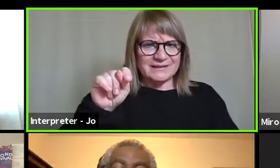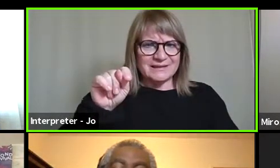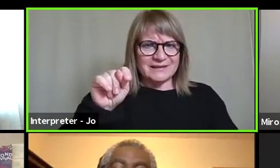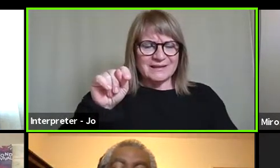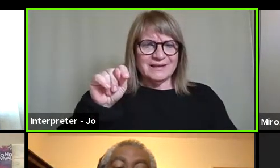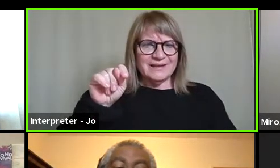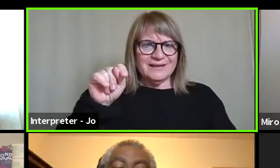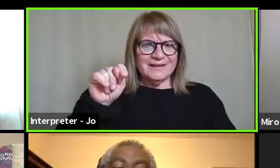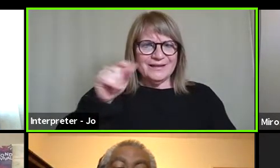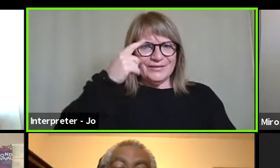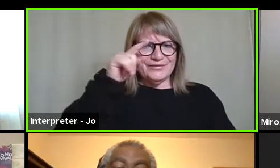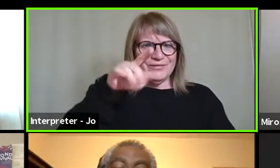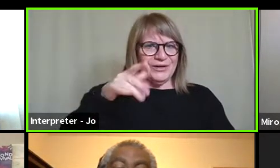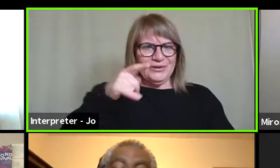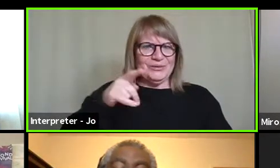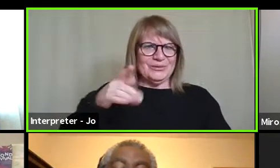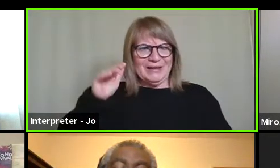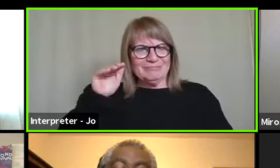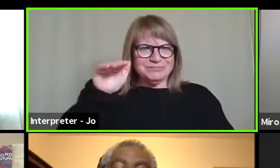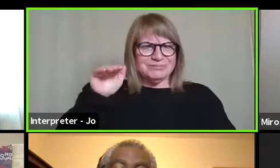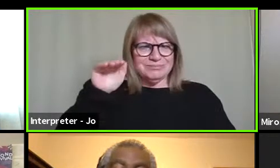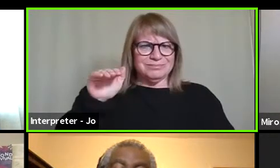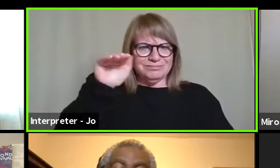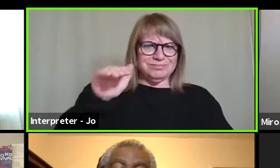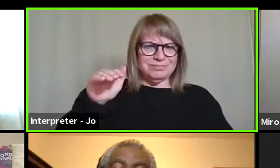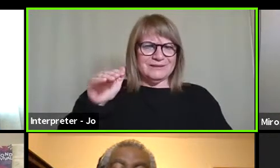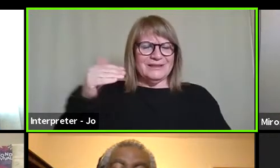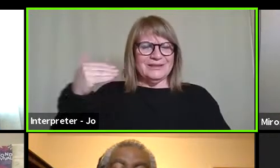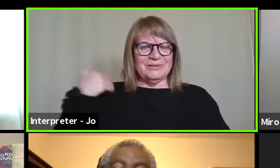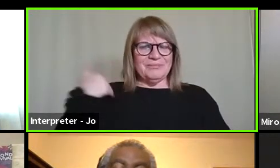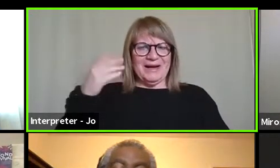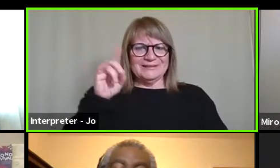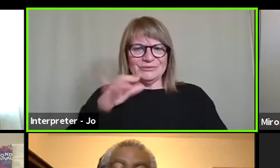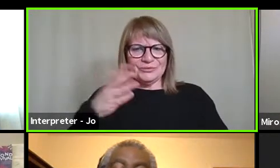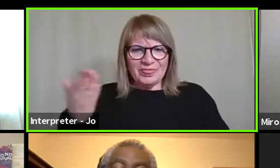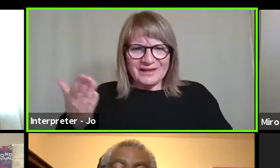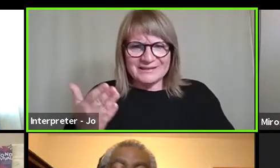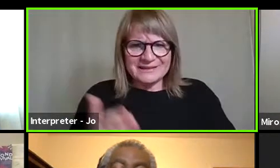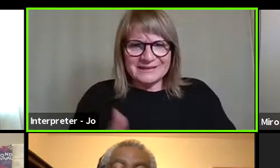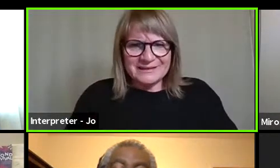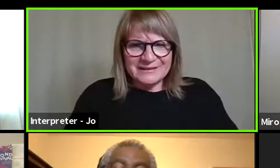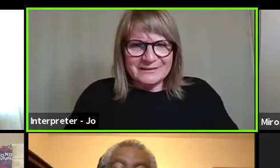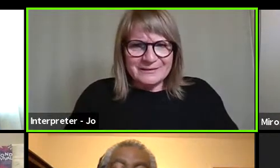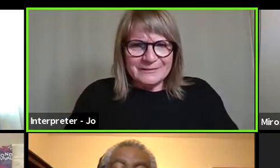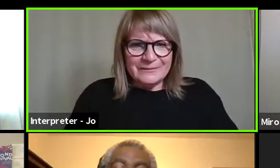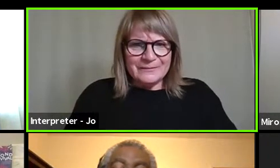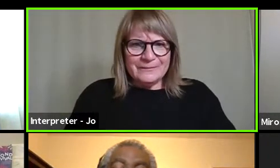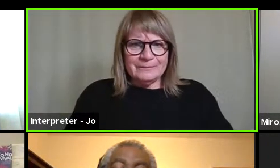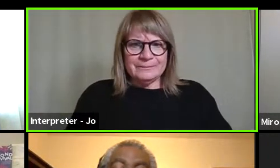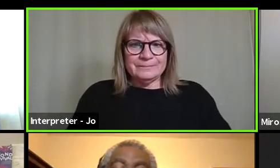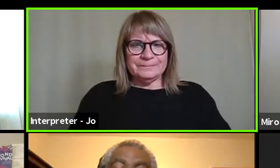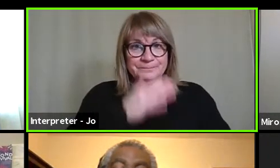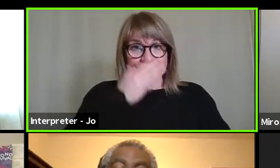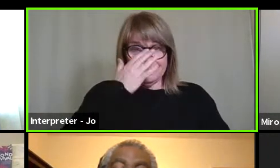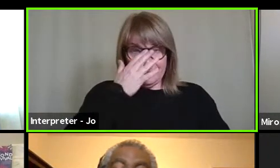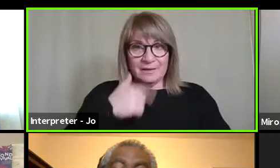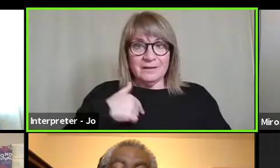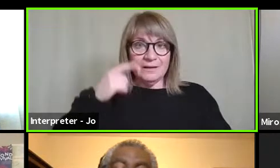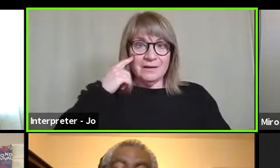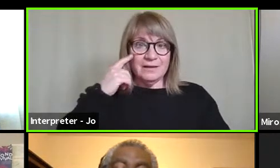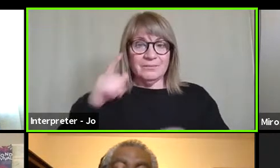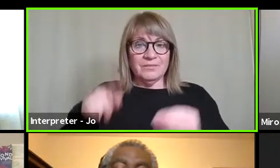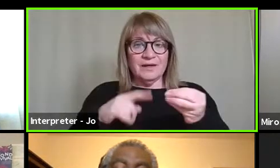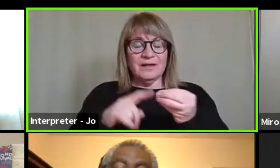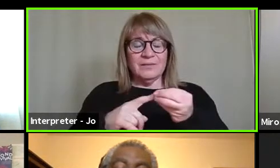do things and seems to be successful so i'm just thinking about